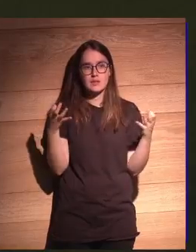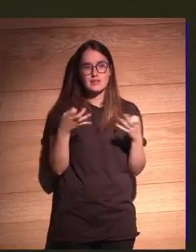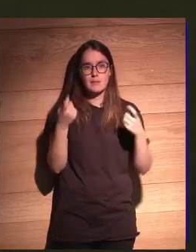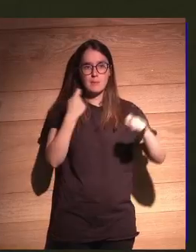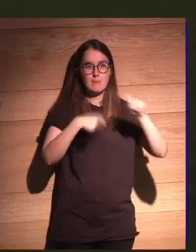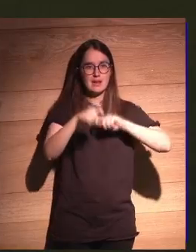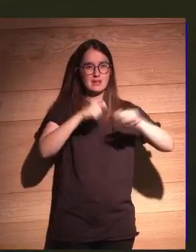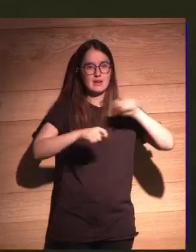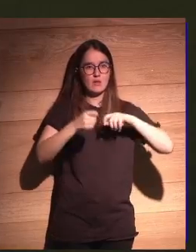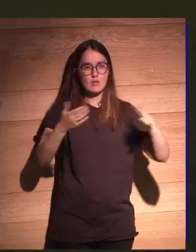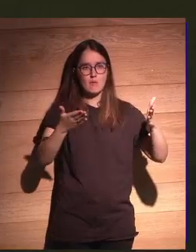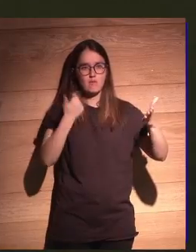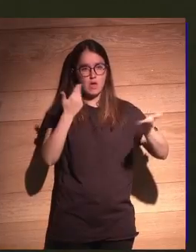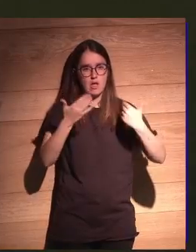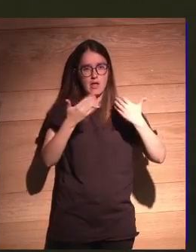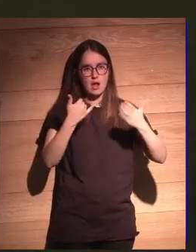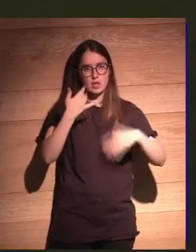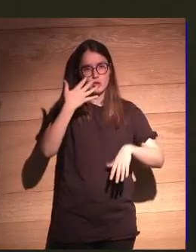The book says that we need to